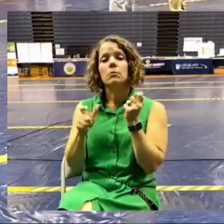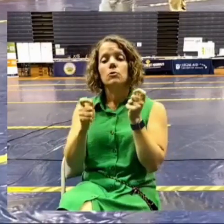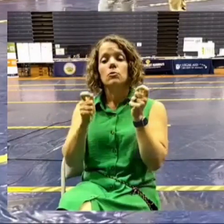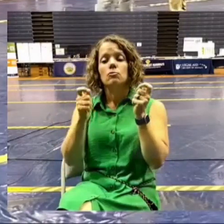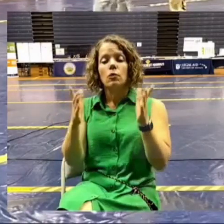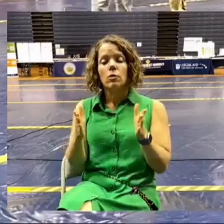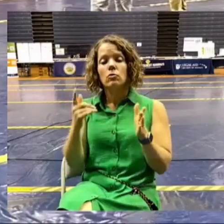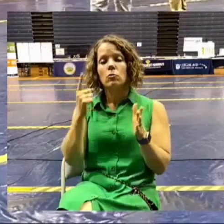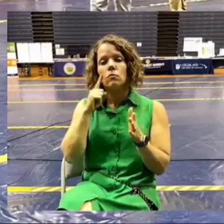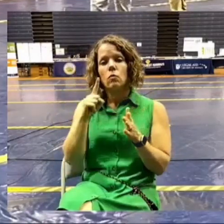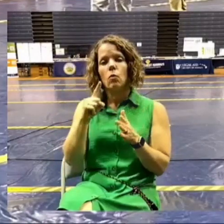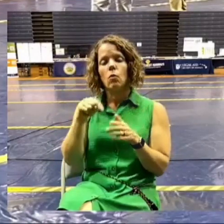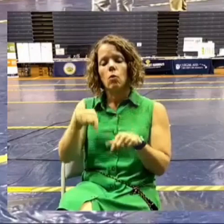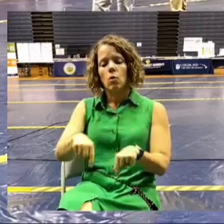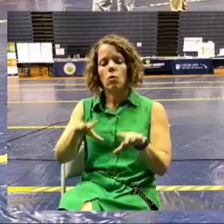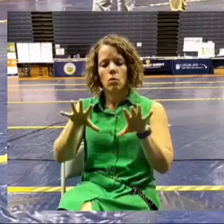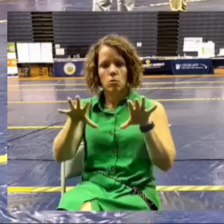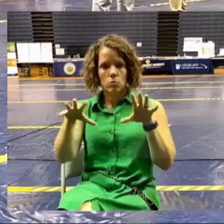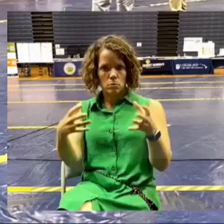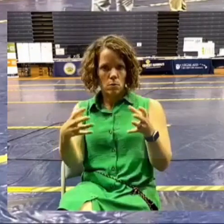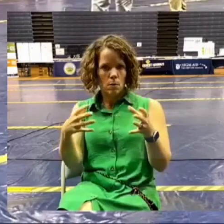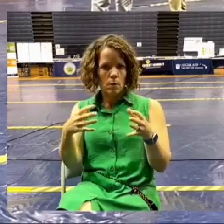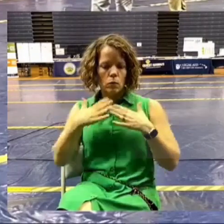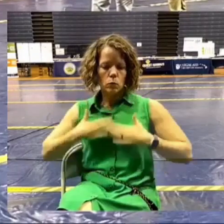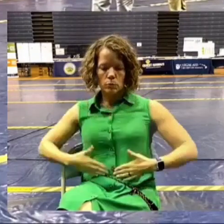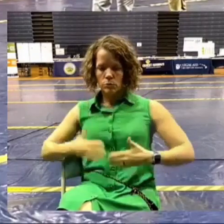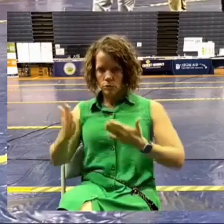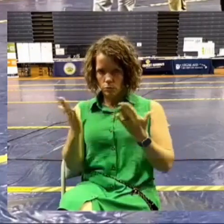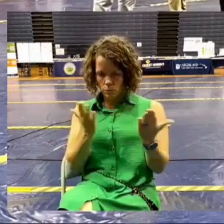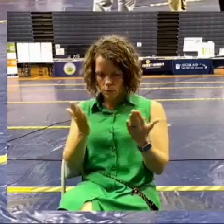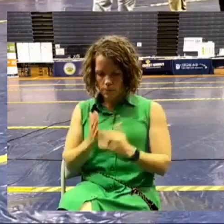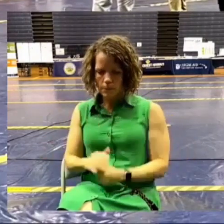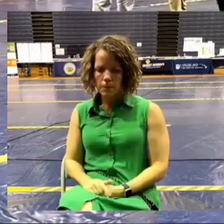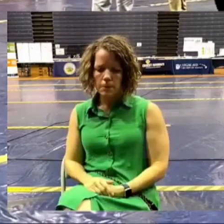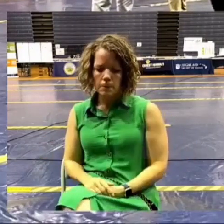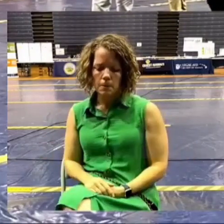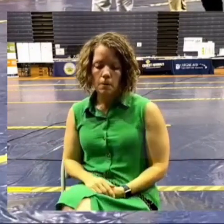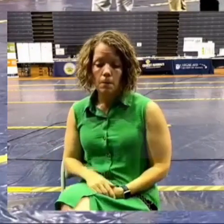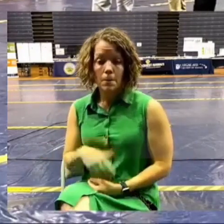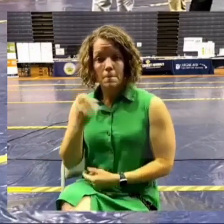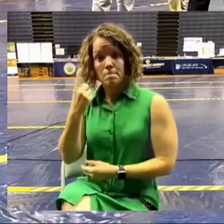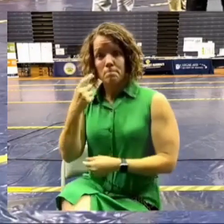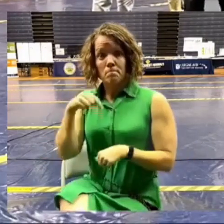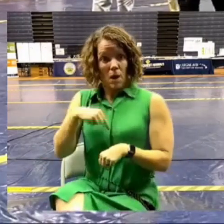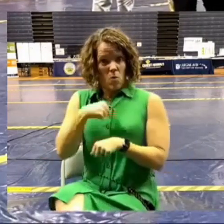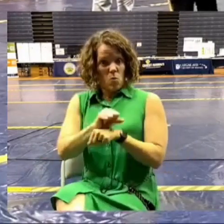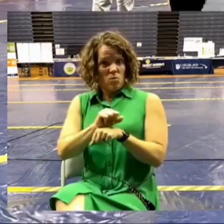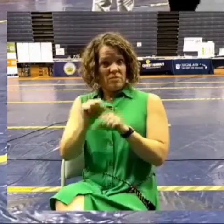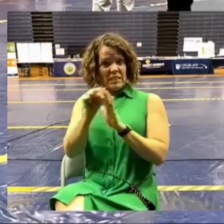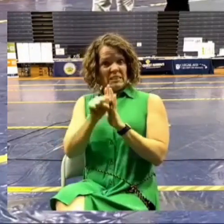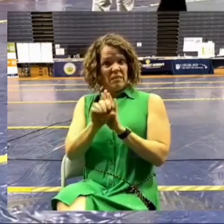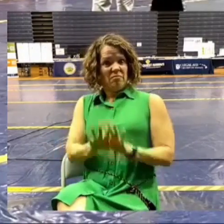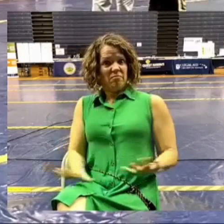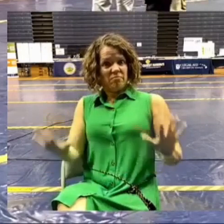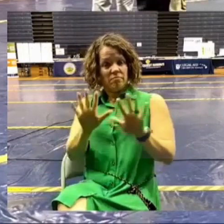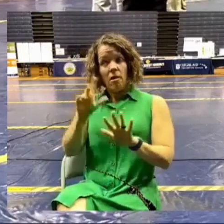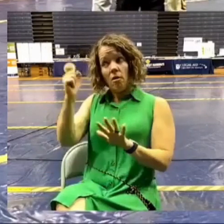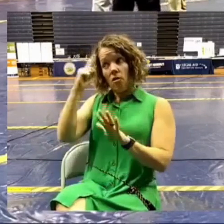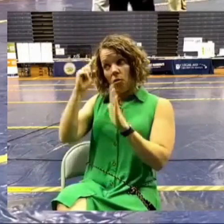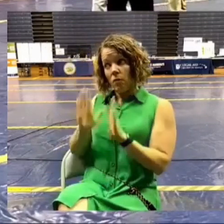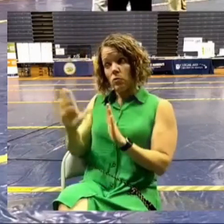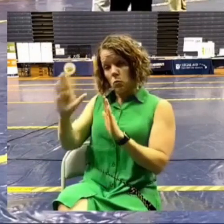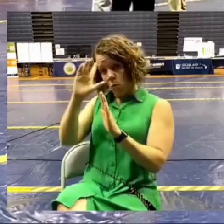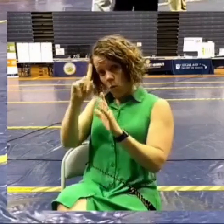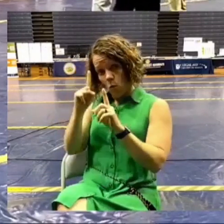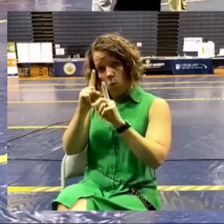Campos, Deputy Director, Department of Human Services for the state of Hawaii. You know, governor's main priority is to ensure that